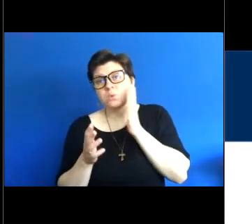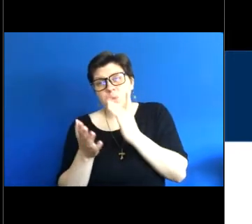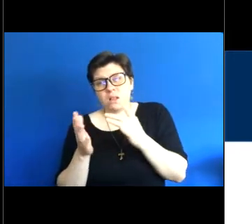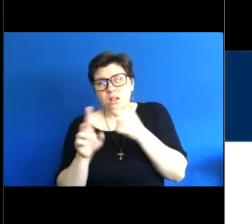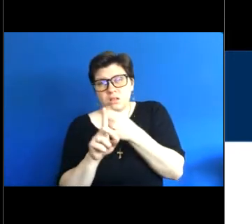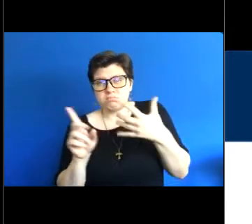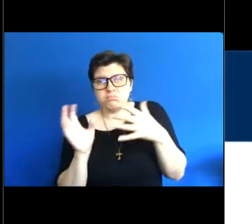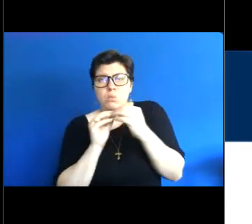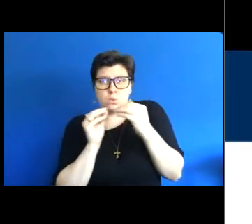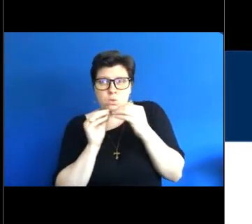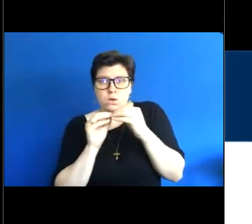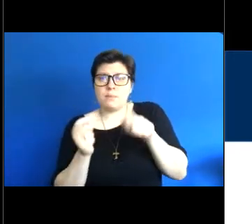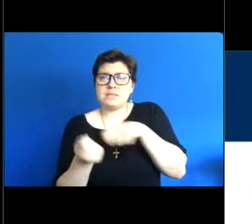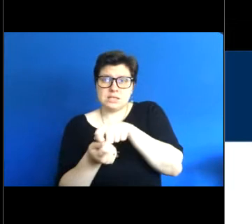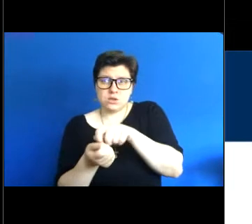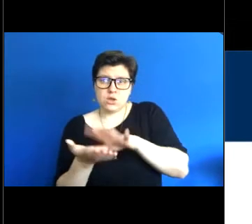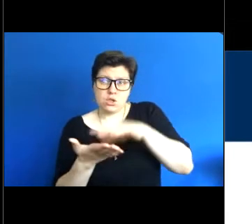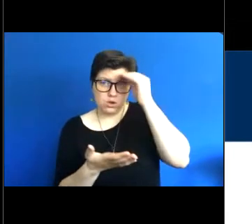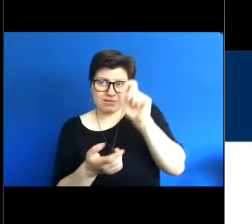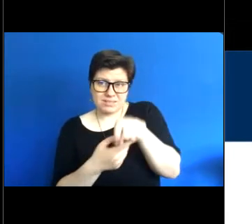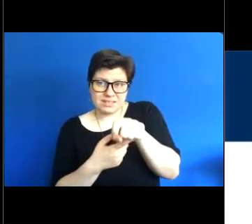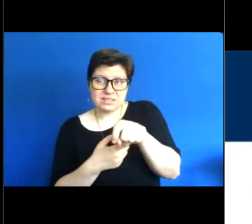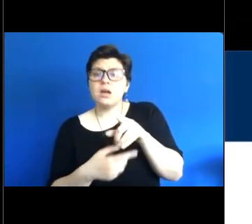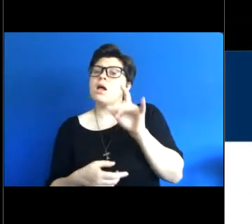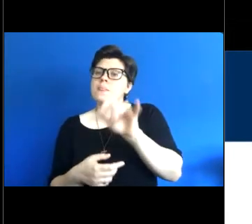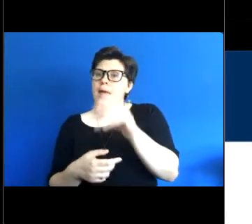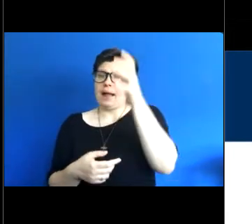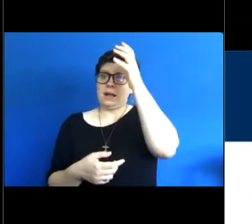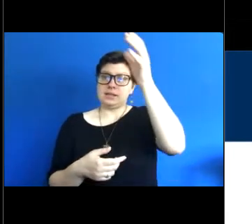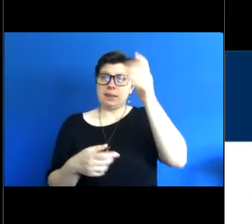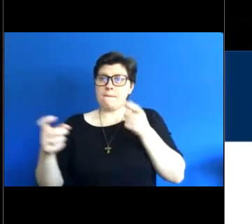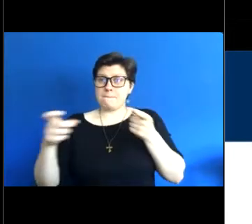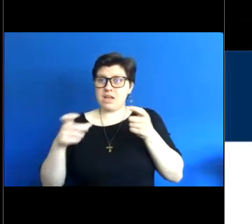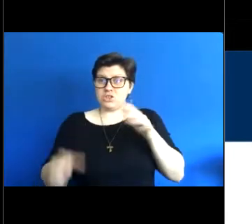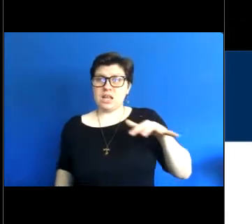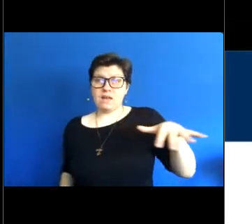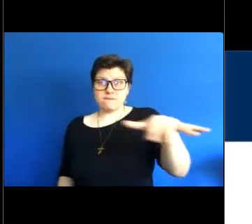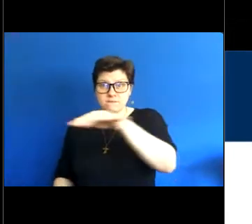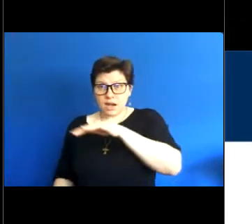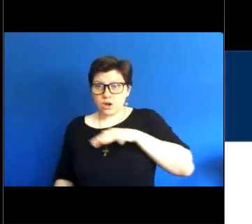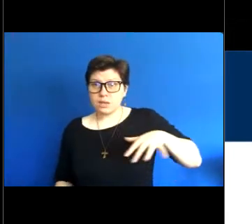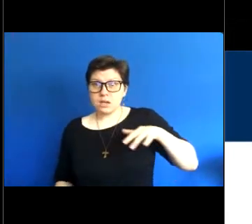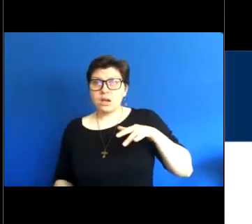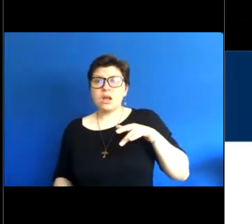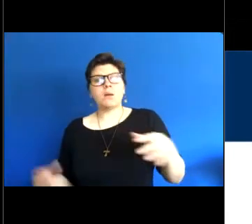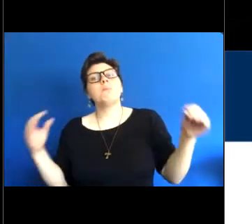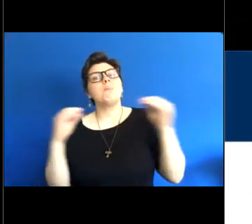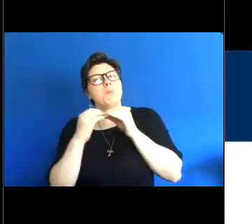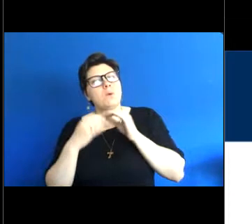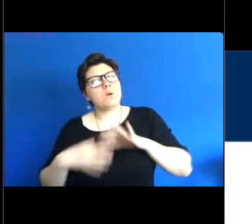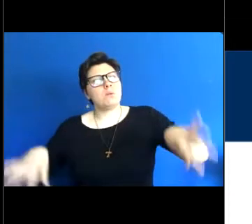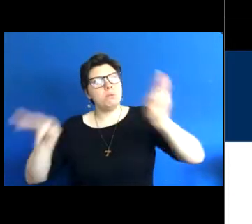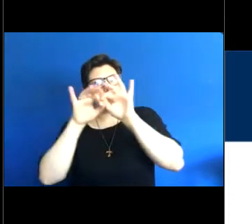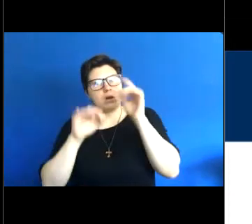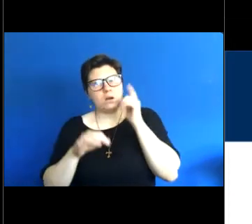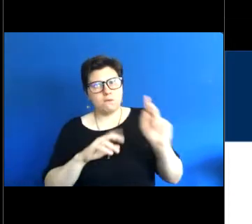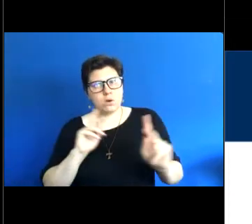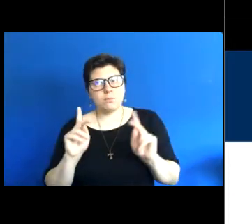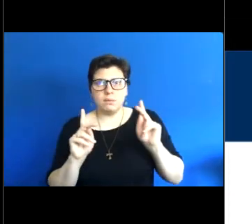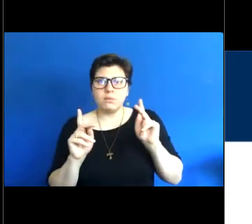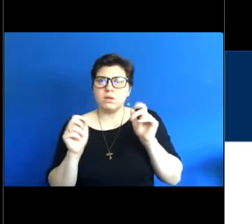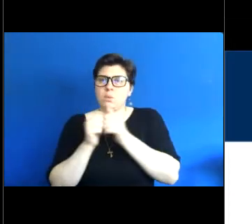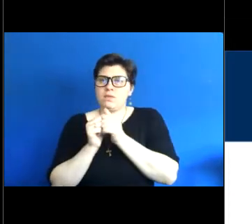presentation about particular learning needs, this idea of managing the environment is ever more important with our children that have